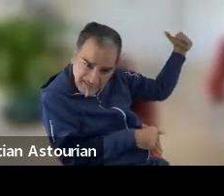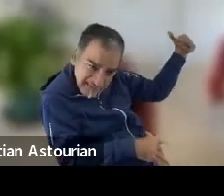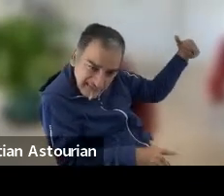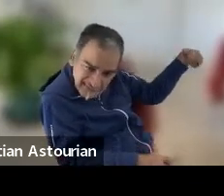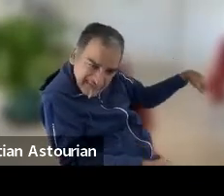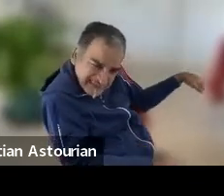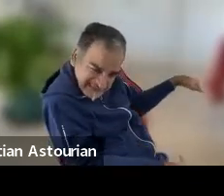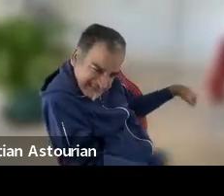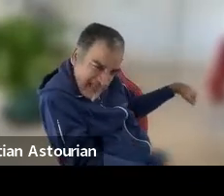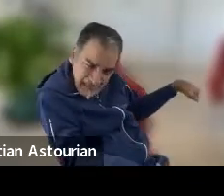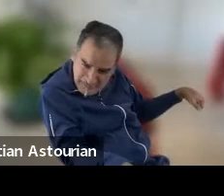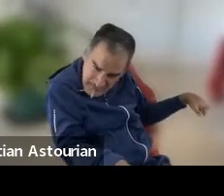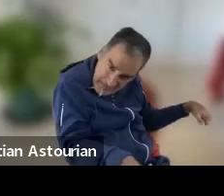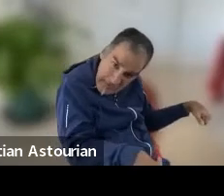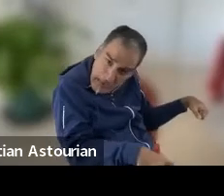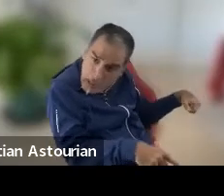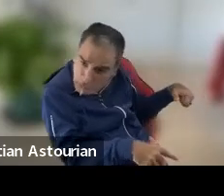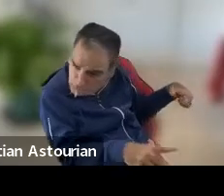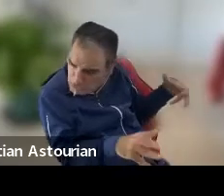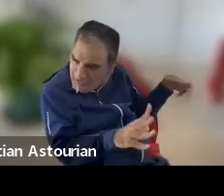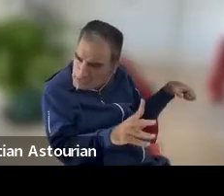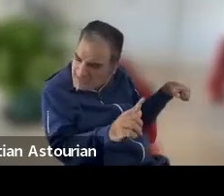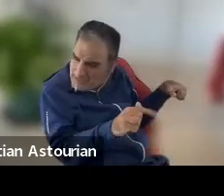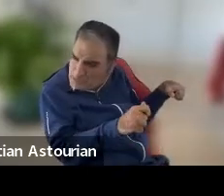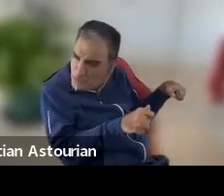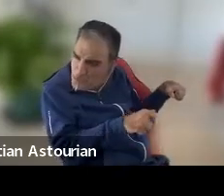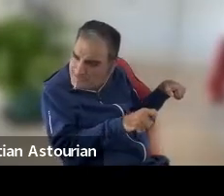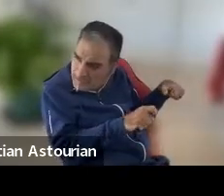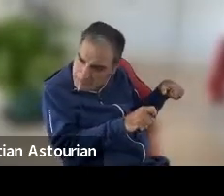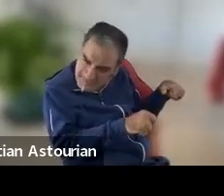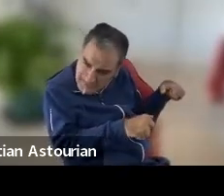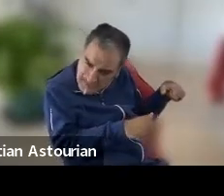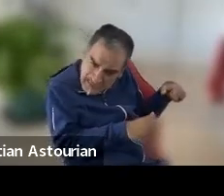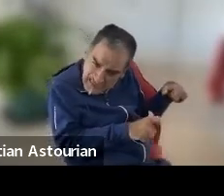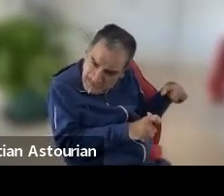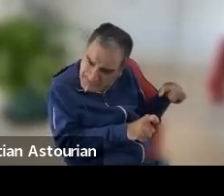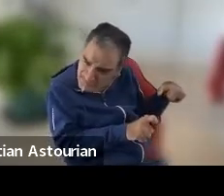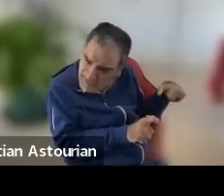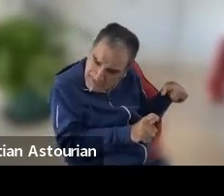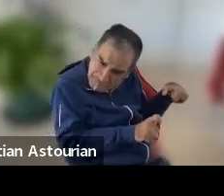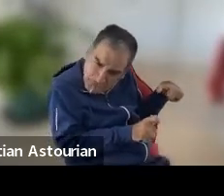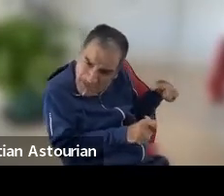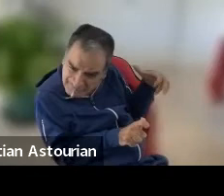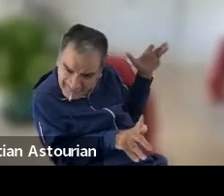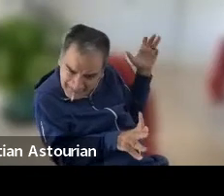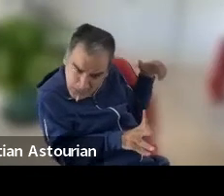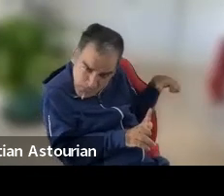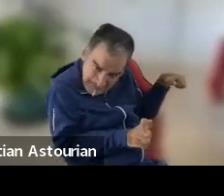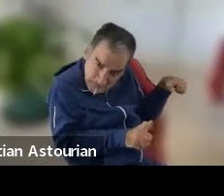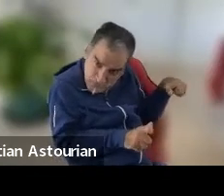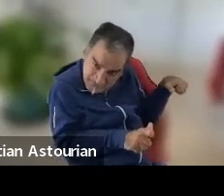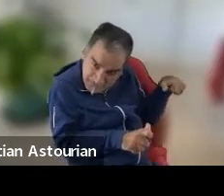contact details. So you are welcome to contact me. And if you have